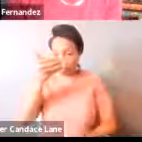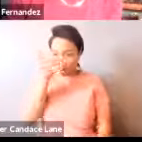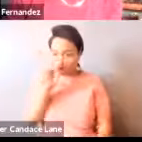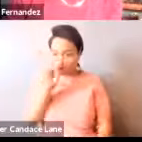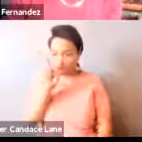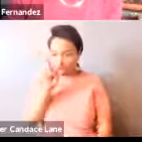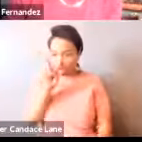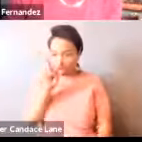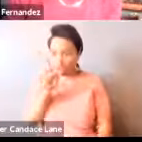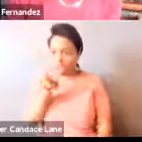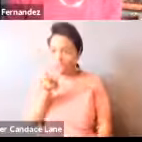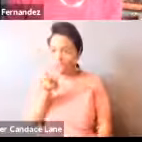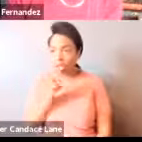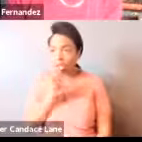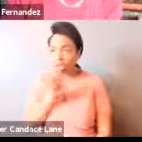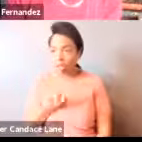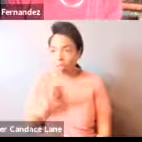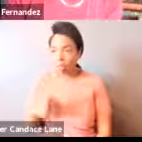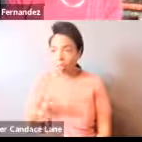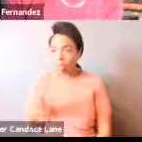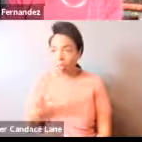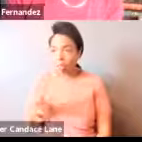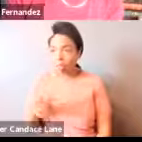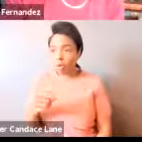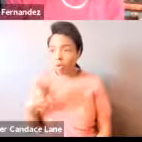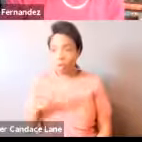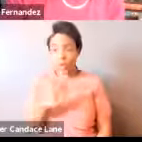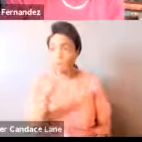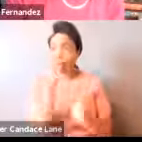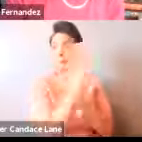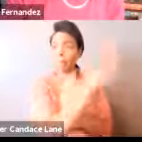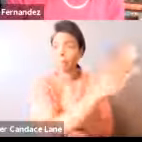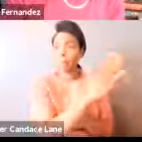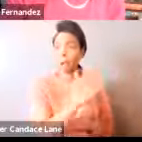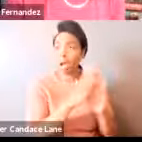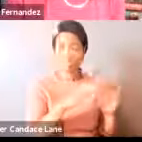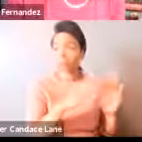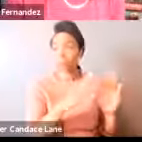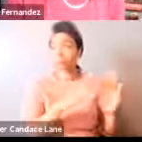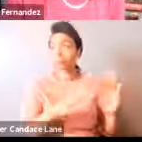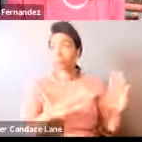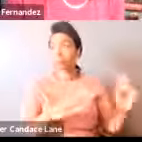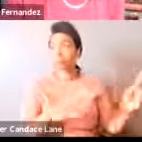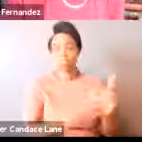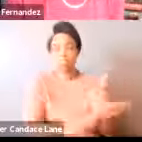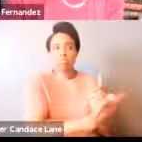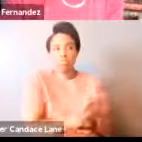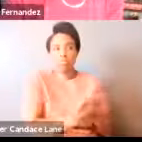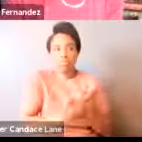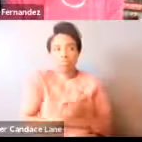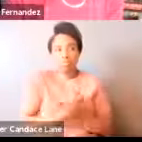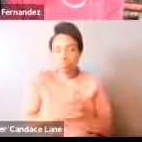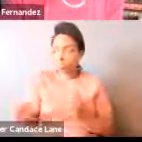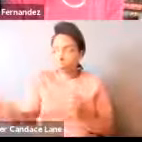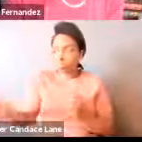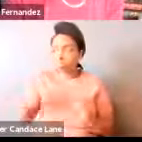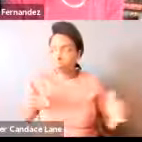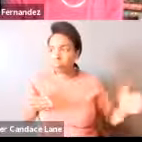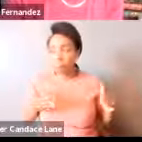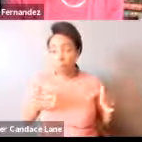longer allowed to stray too far from the house. 1980, a year of morbid child